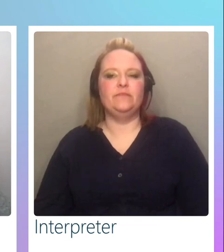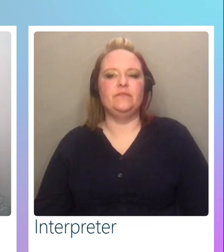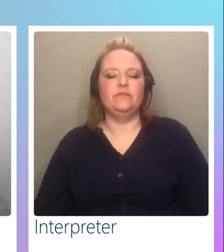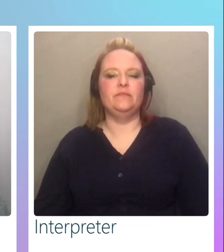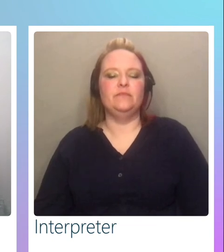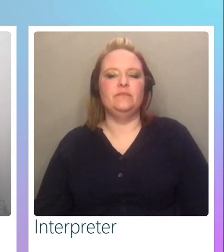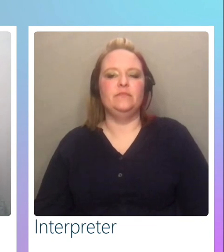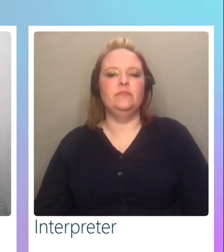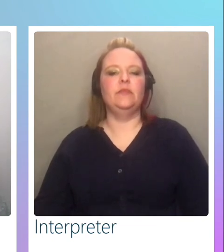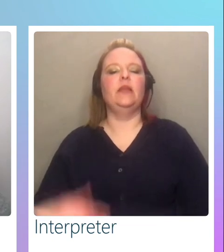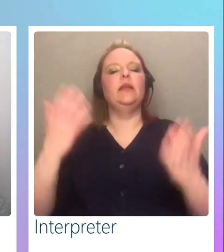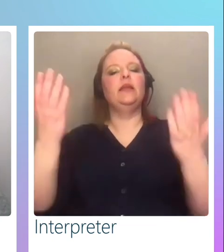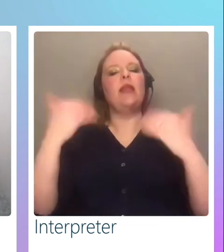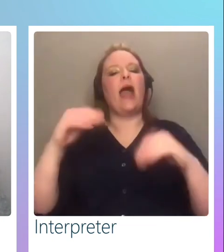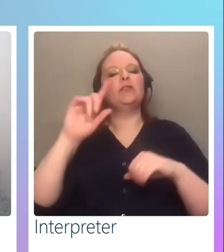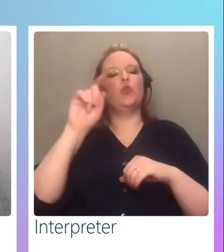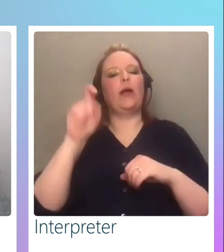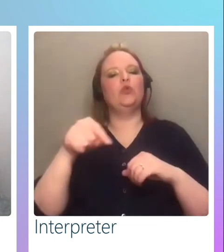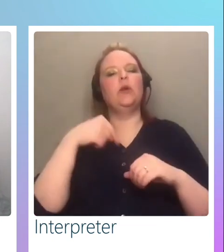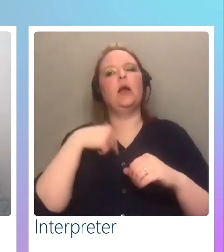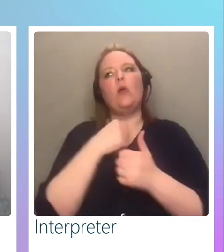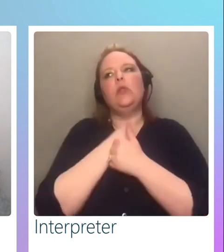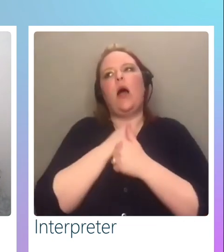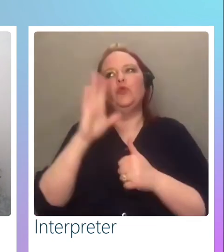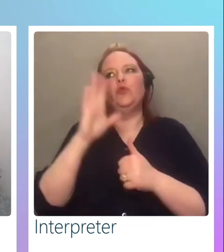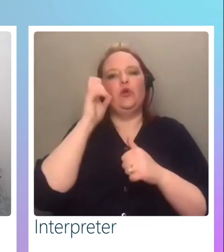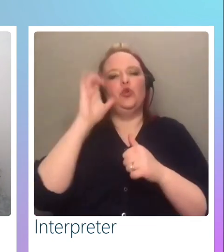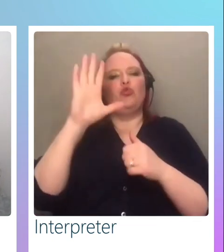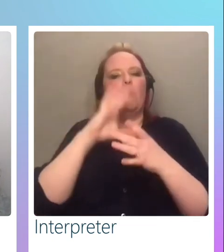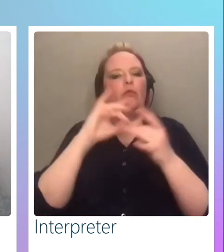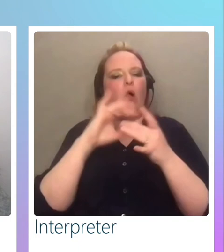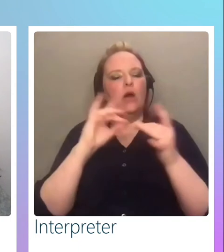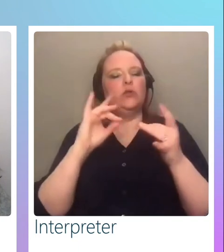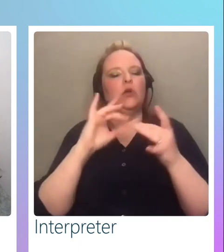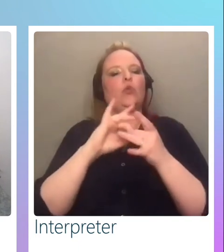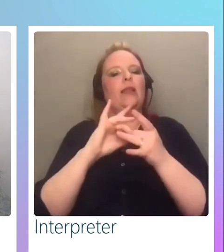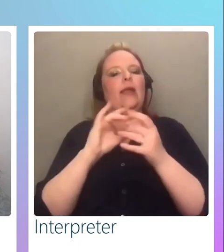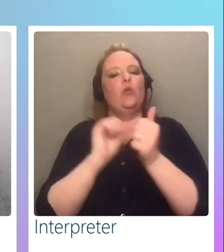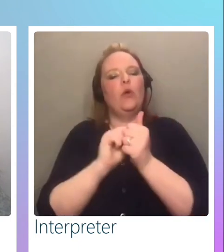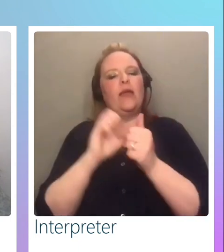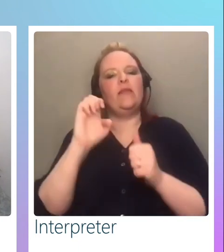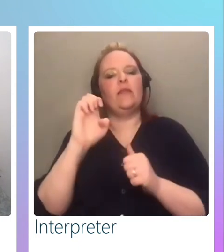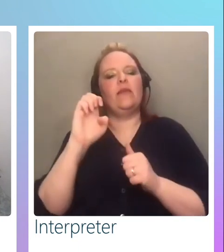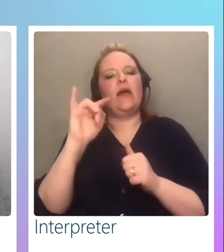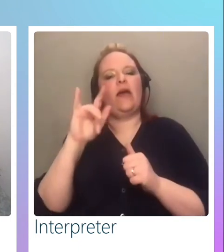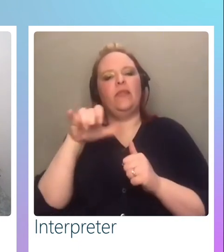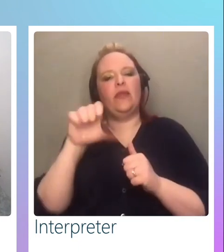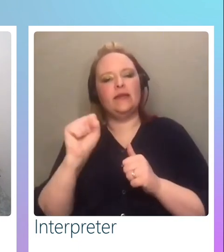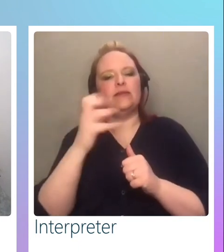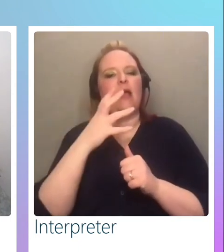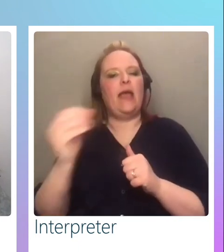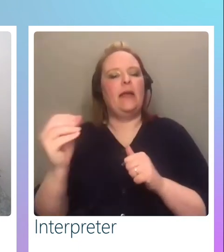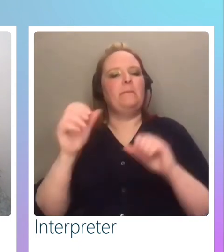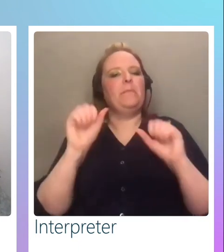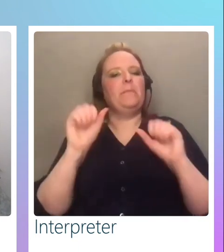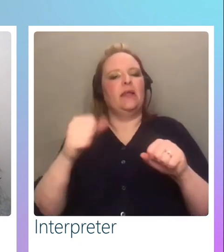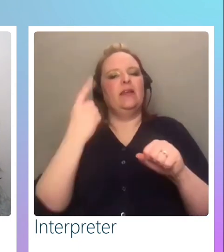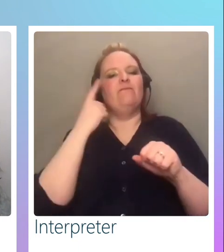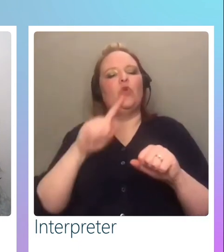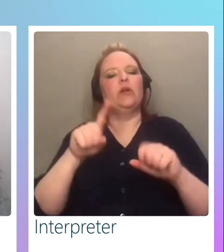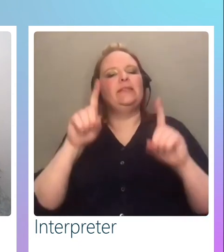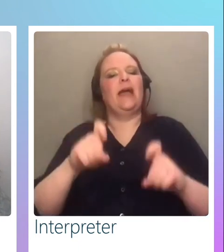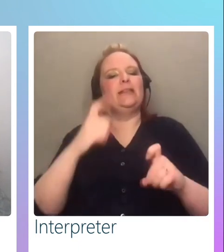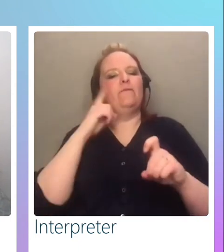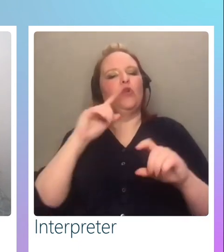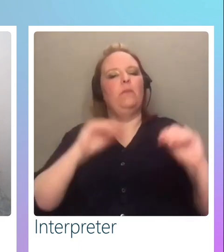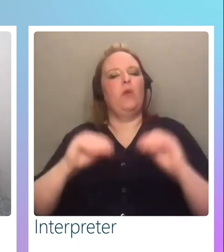Okay, next question is, would love to hear your thoughts on the ethics and practicalities of testing for motion discomfort. This person says